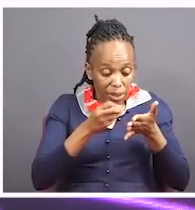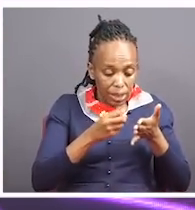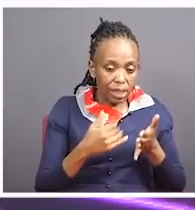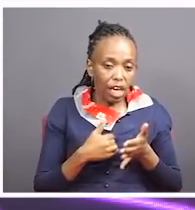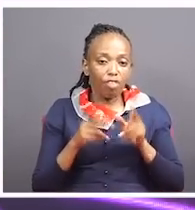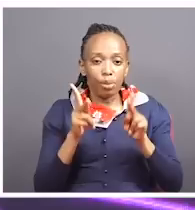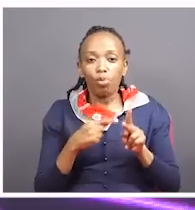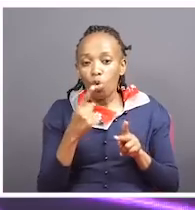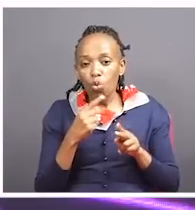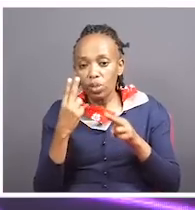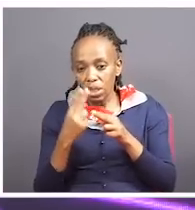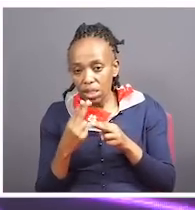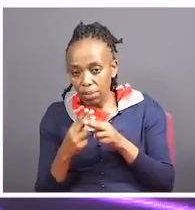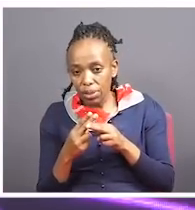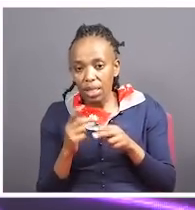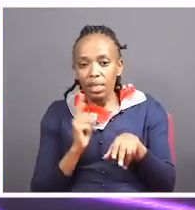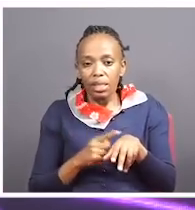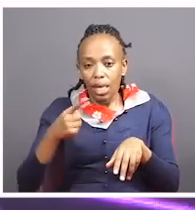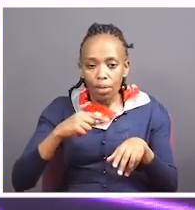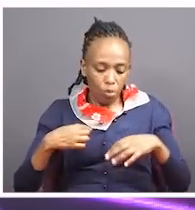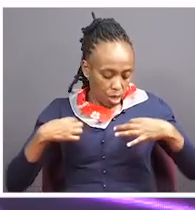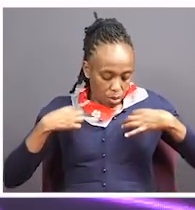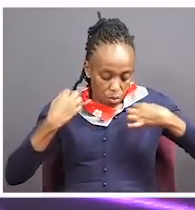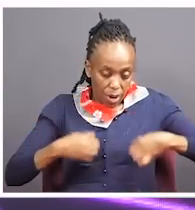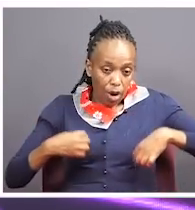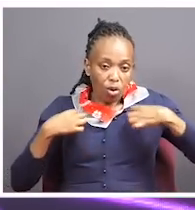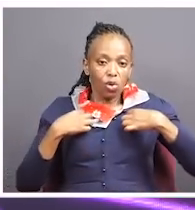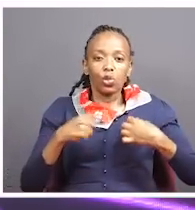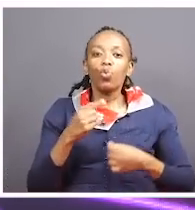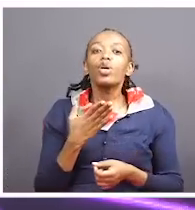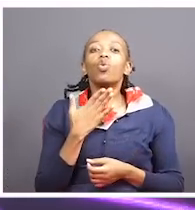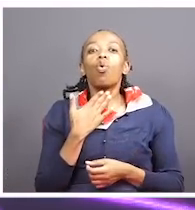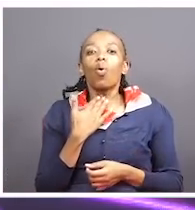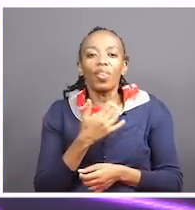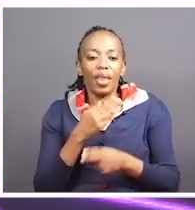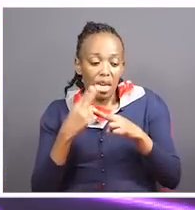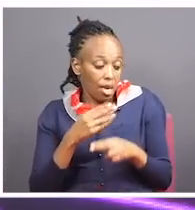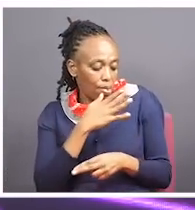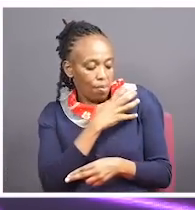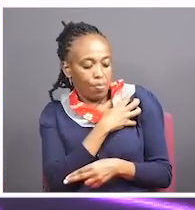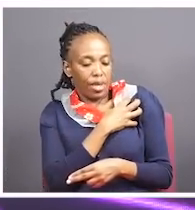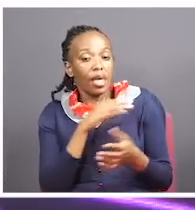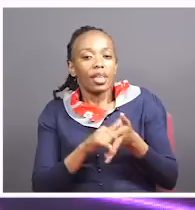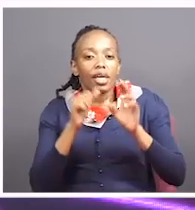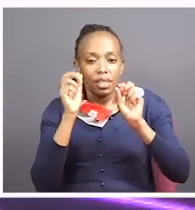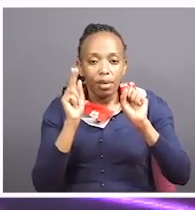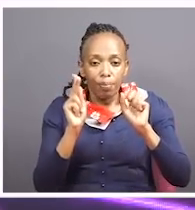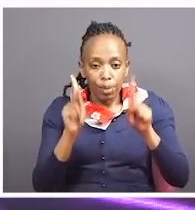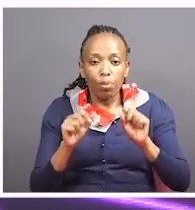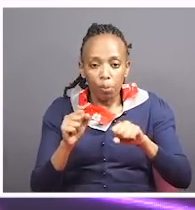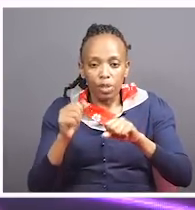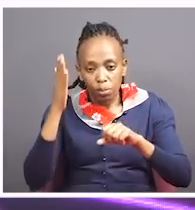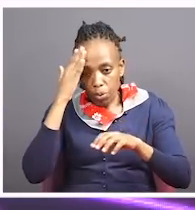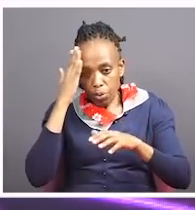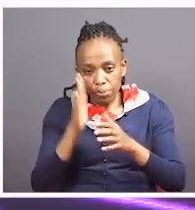signature? You know, there are people whose names are signatures, and when we wear their clothes, we want that name to appear here so that people can know.